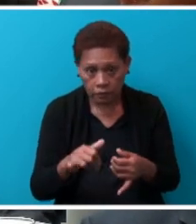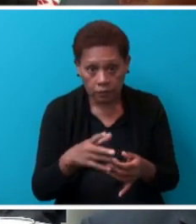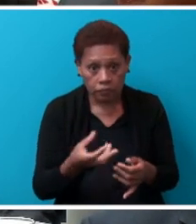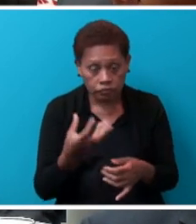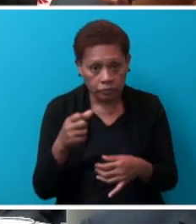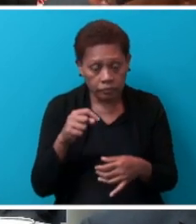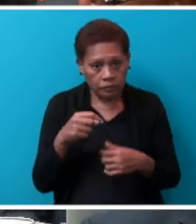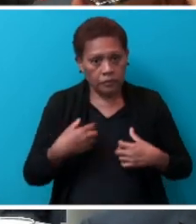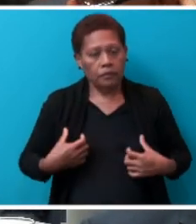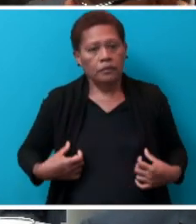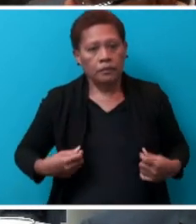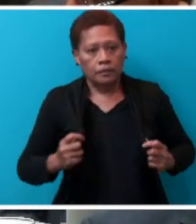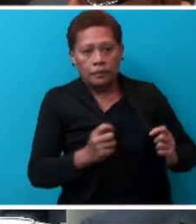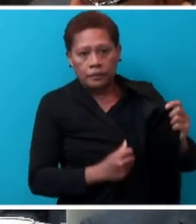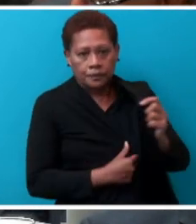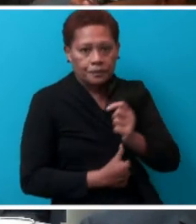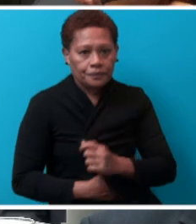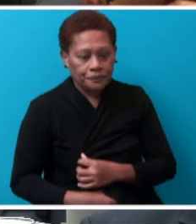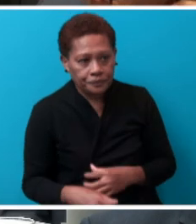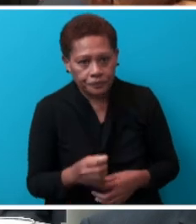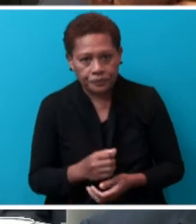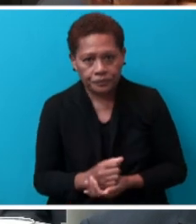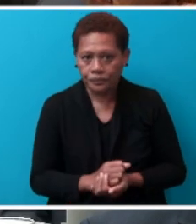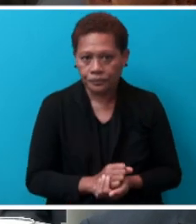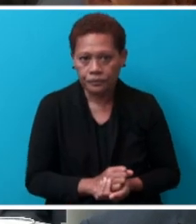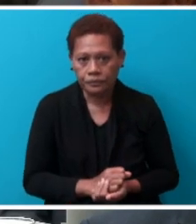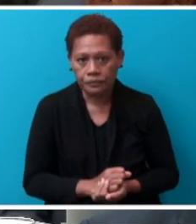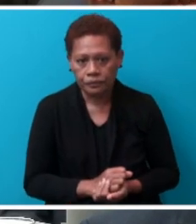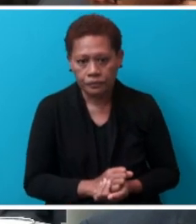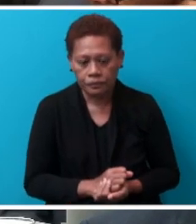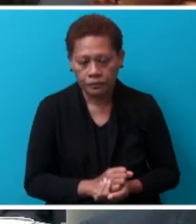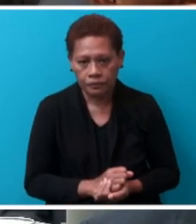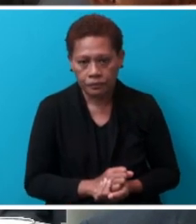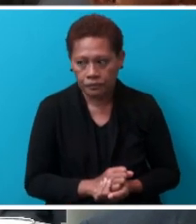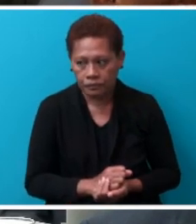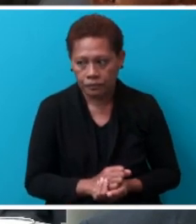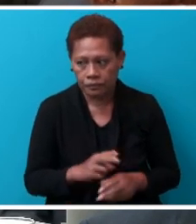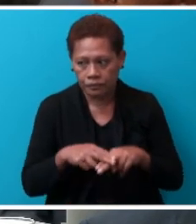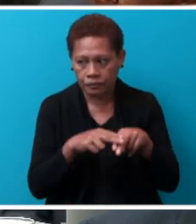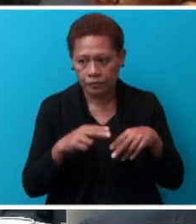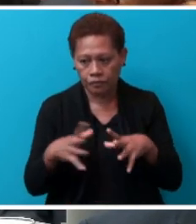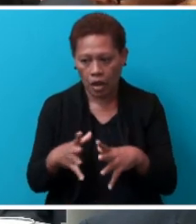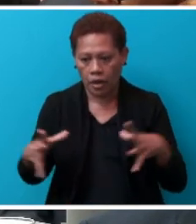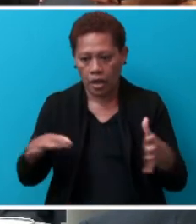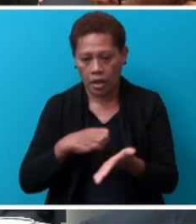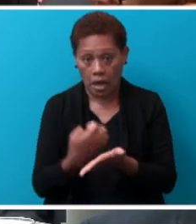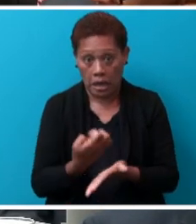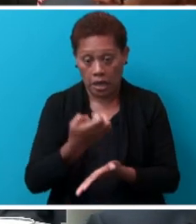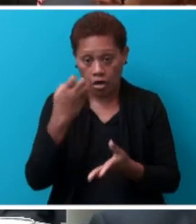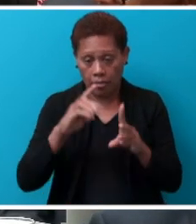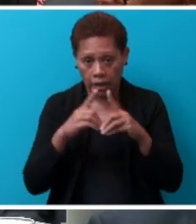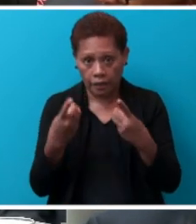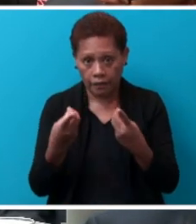Yasawa Islands, benefiting both local communities and Fiji's broader economic development. Allow me to outline some of